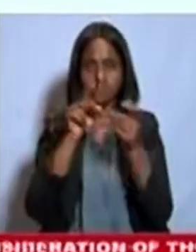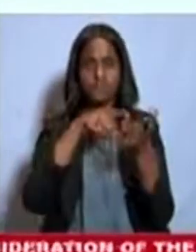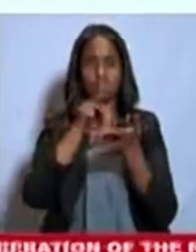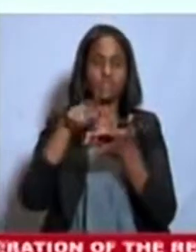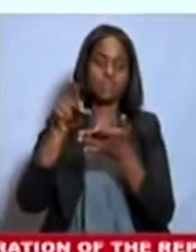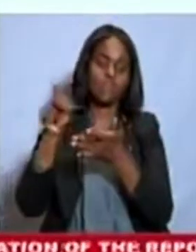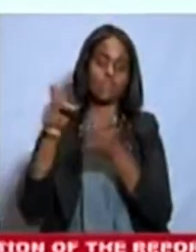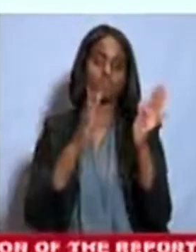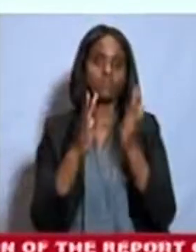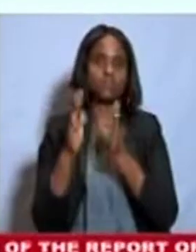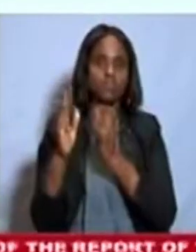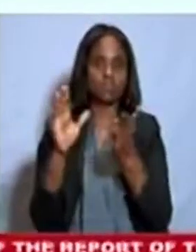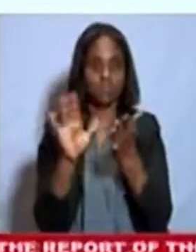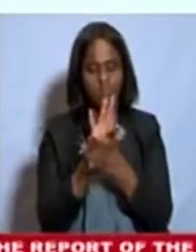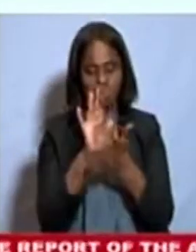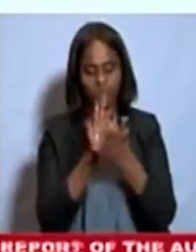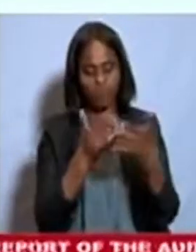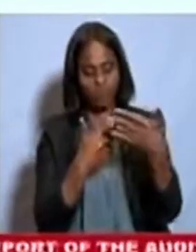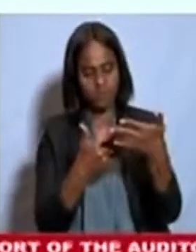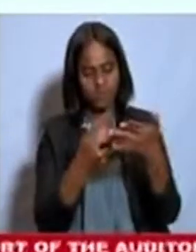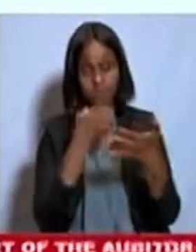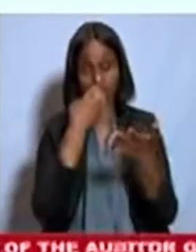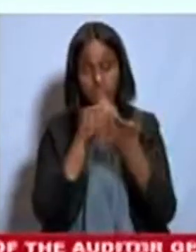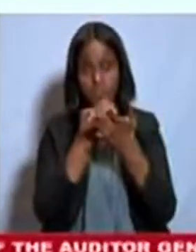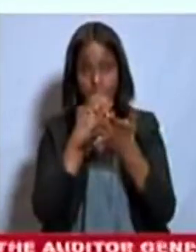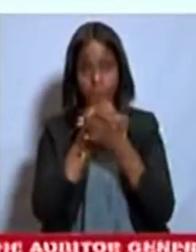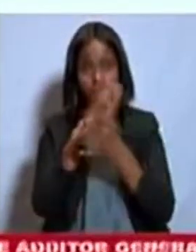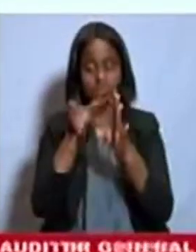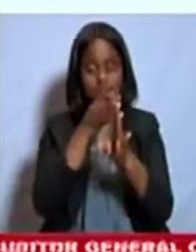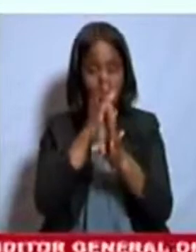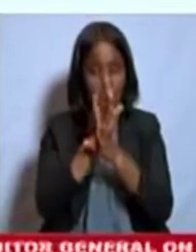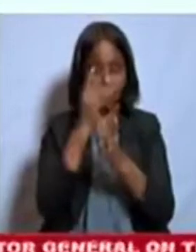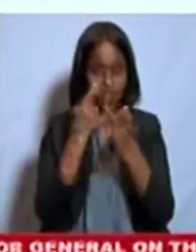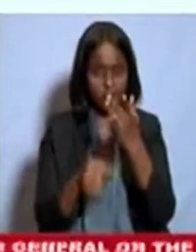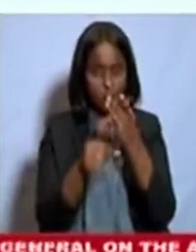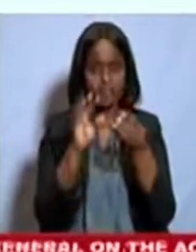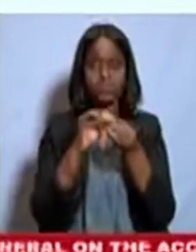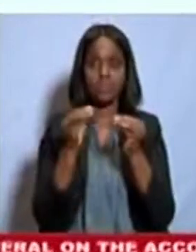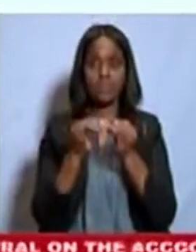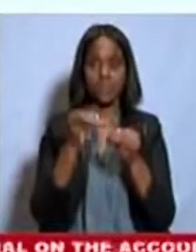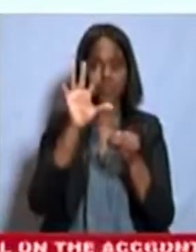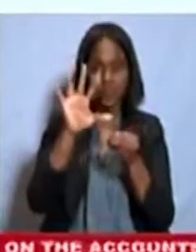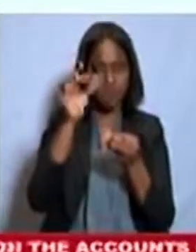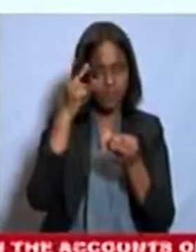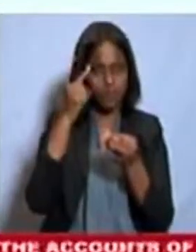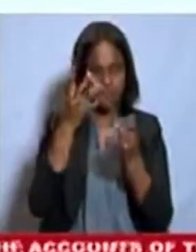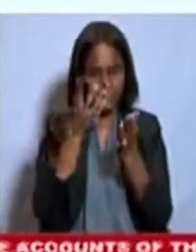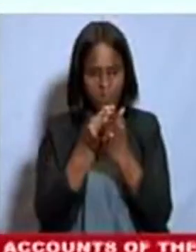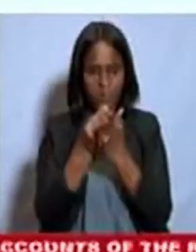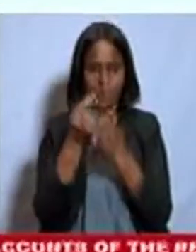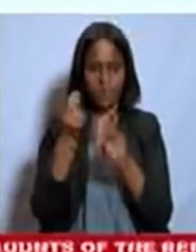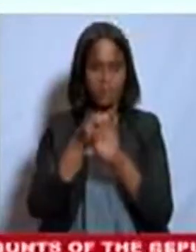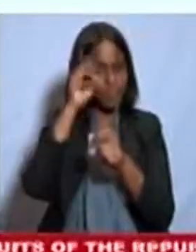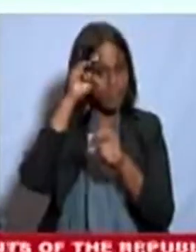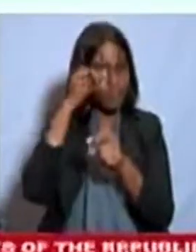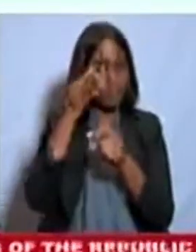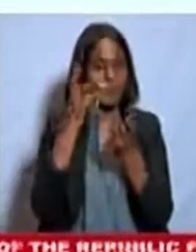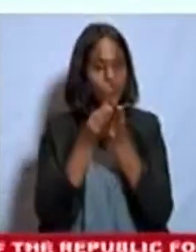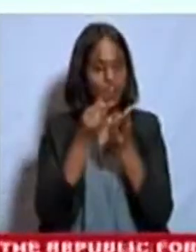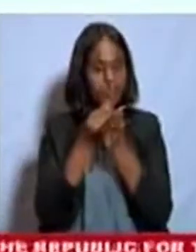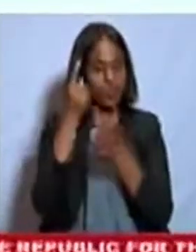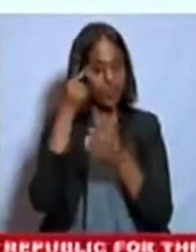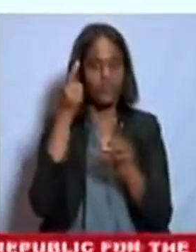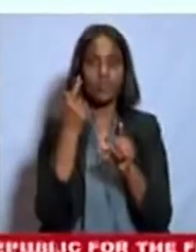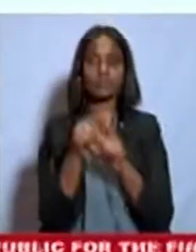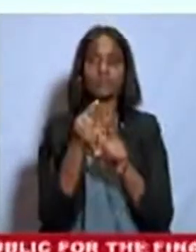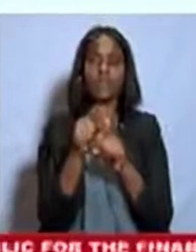cycle. Documentary evidence referred to Appendix 5 for funding slip from the Ministry of Finance for